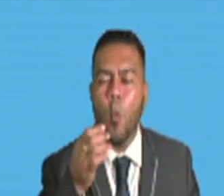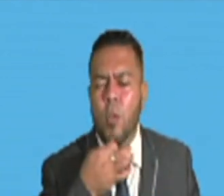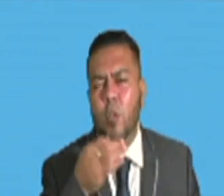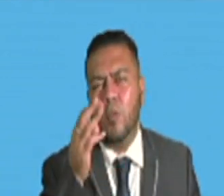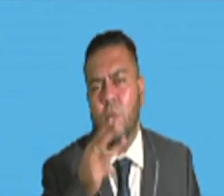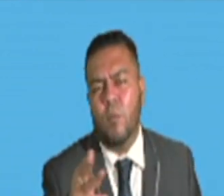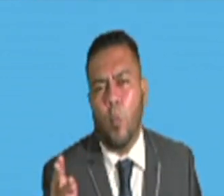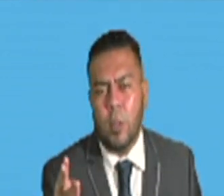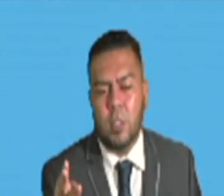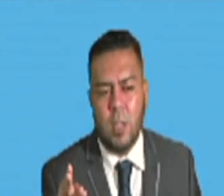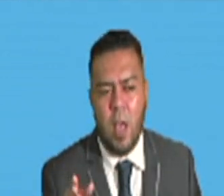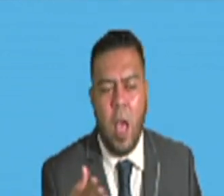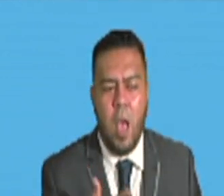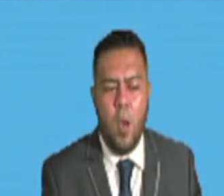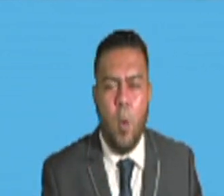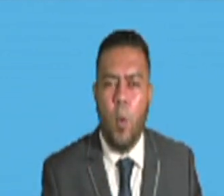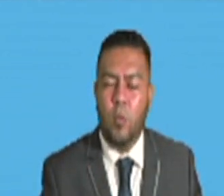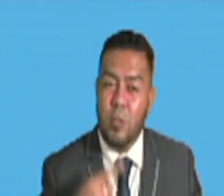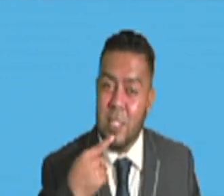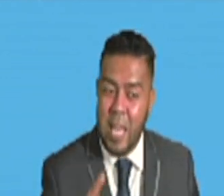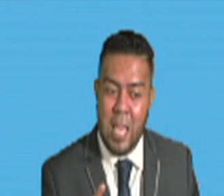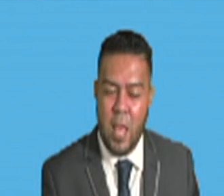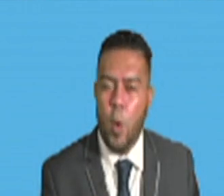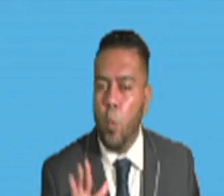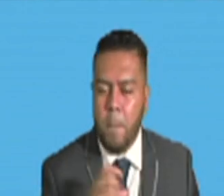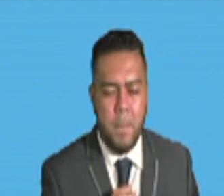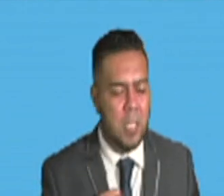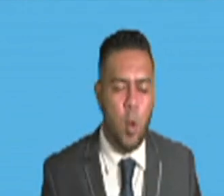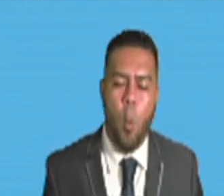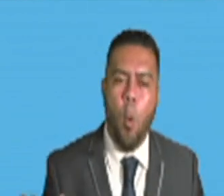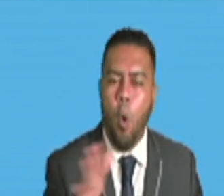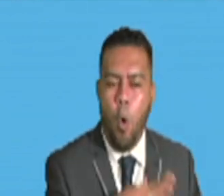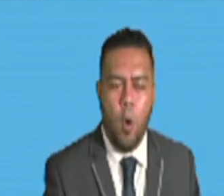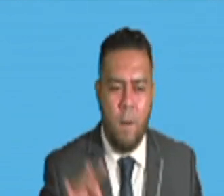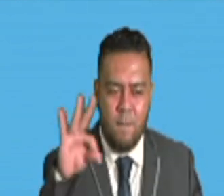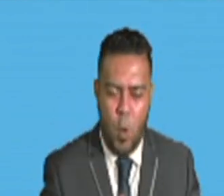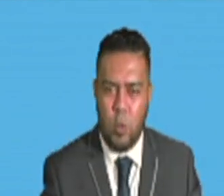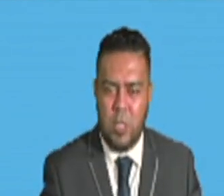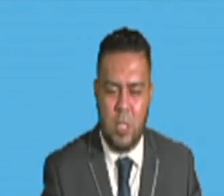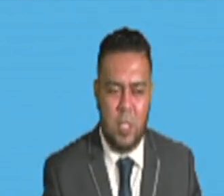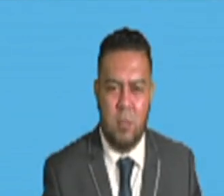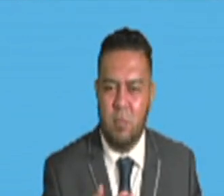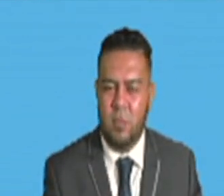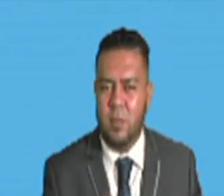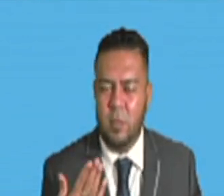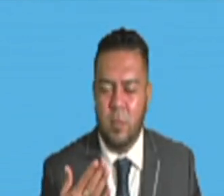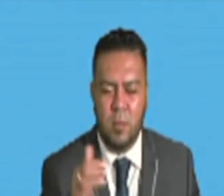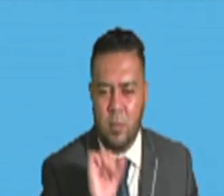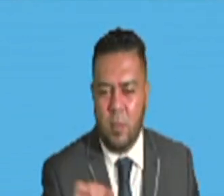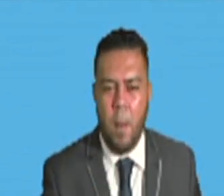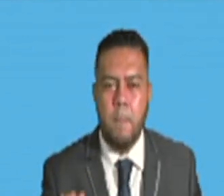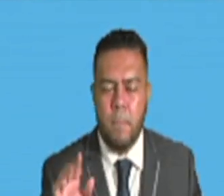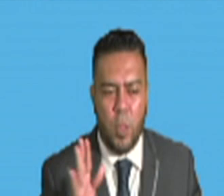words, we'd like to emphatically say that we must all vote in condemnation of the utterances by Honorable